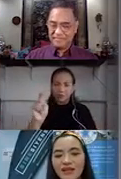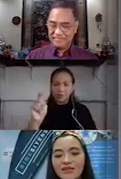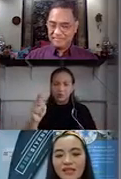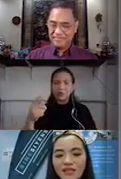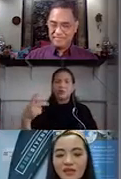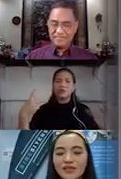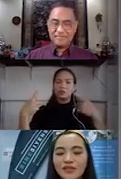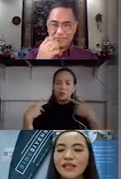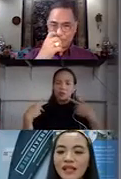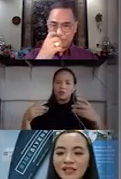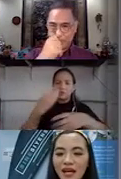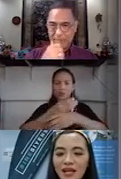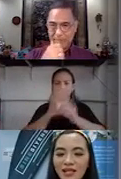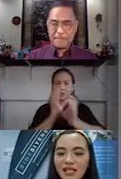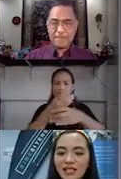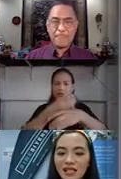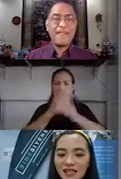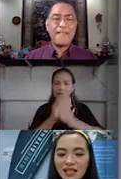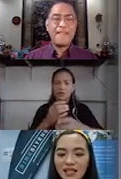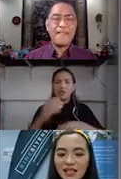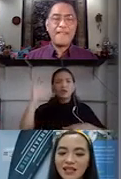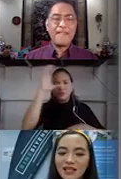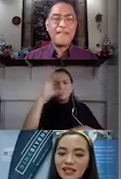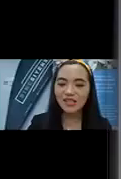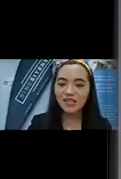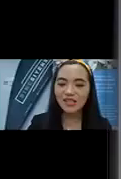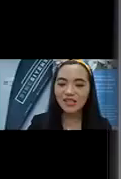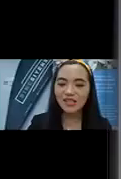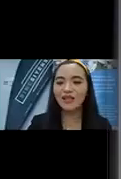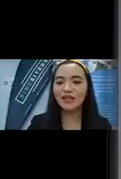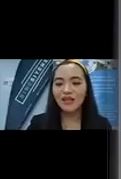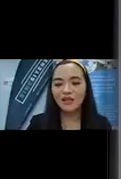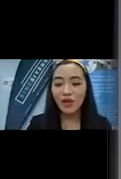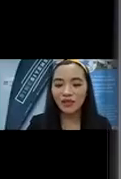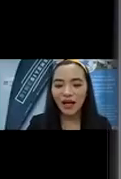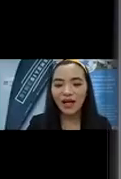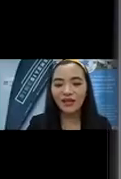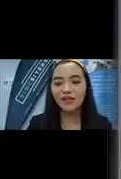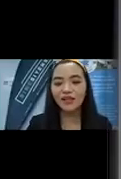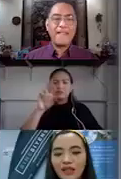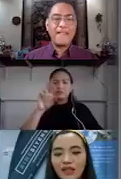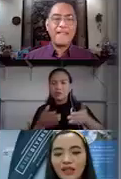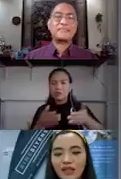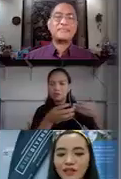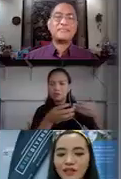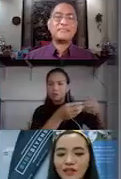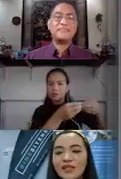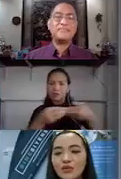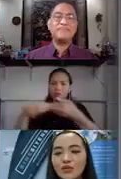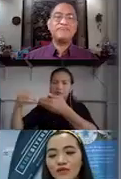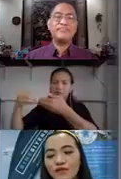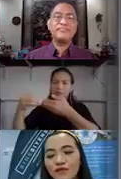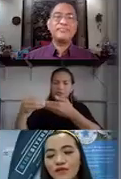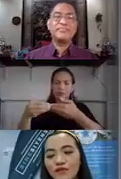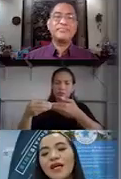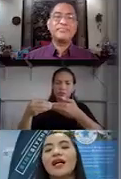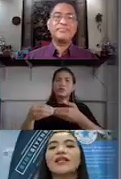creativity, resourcefulness, and agility needs to be brought out in order for us to look